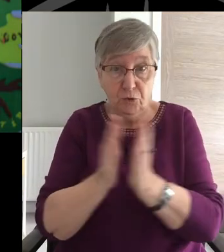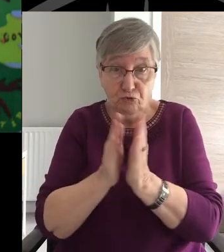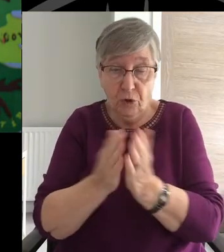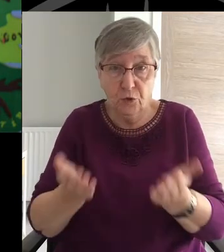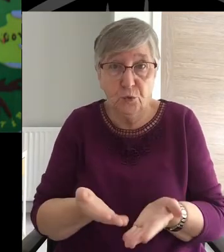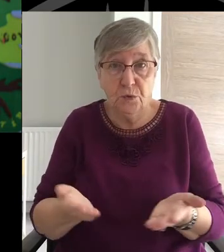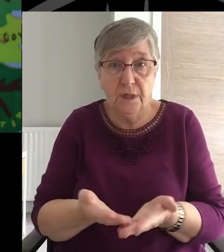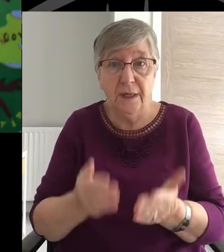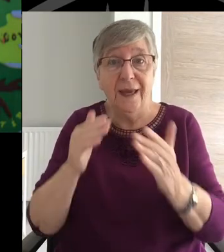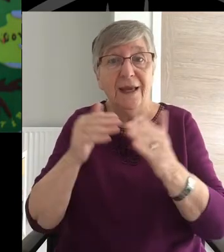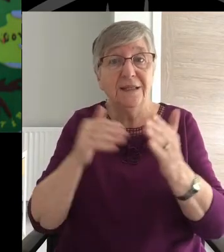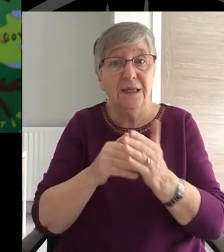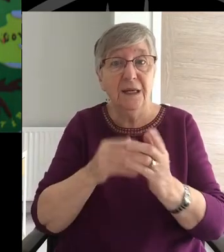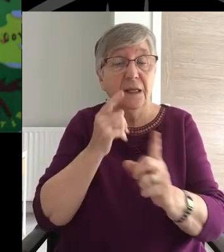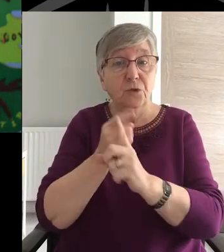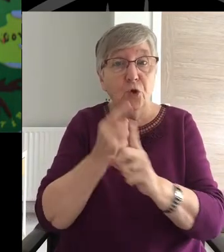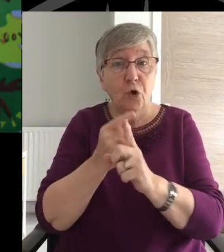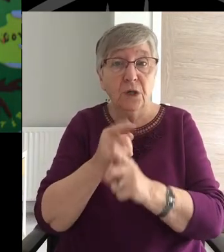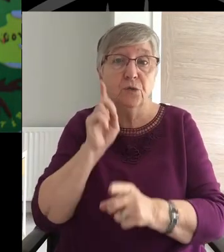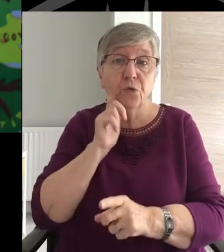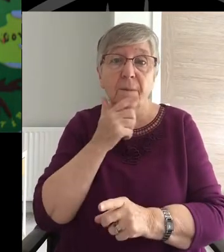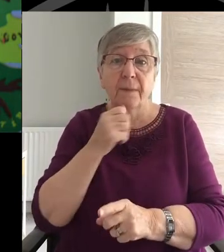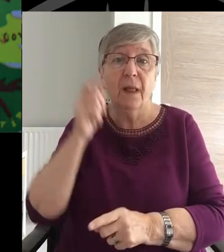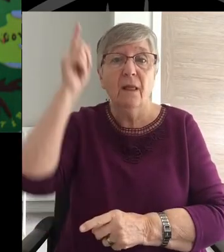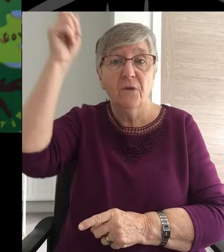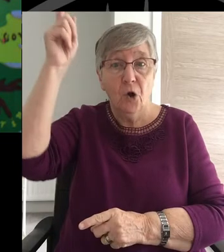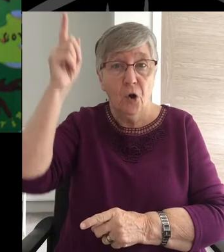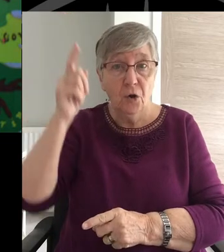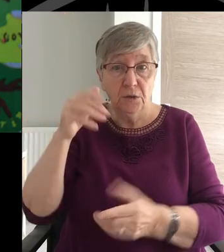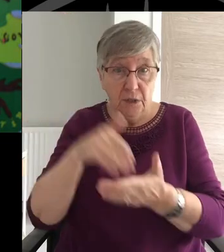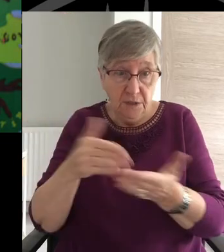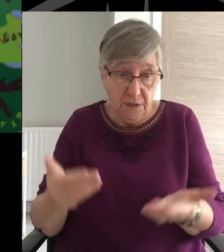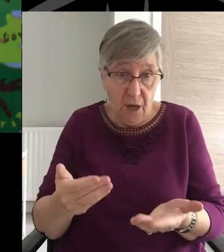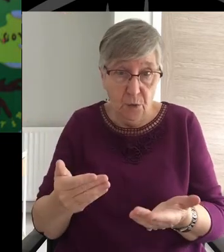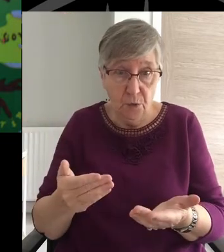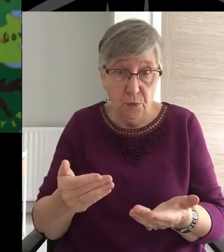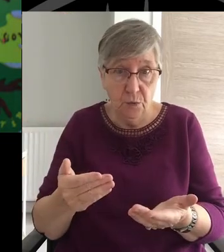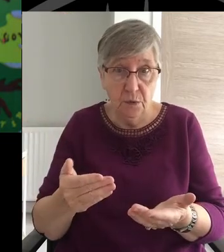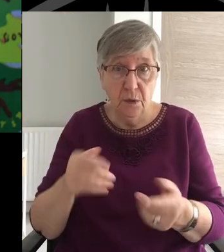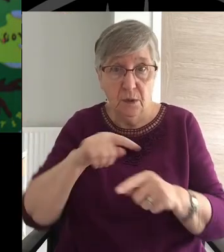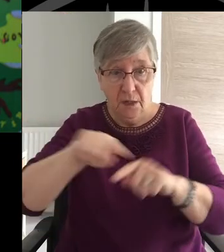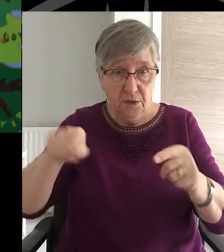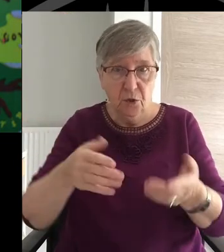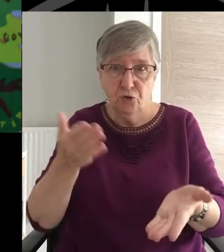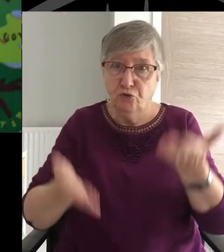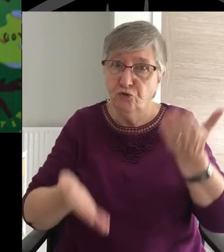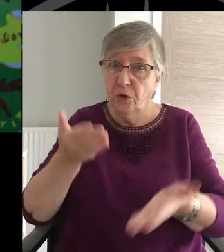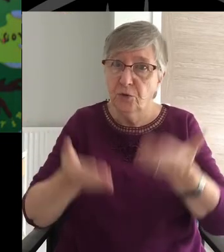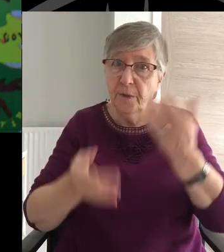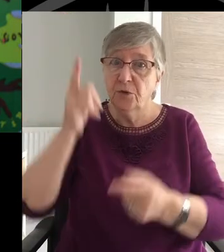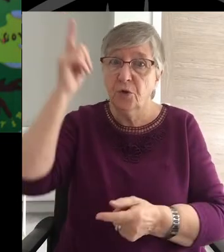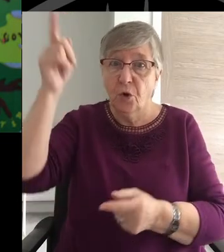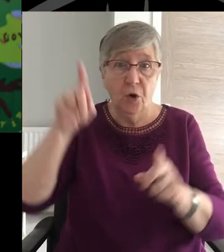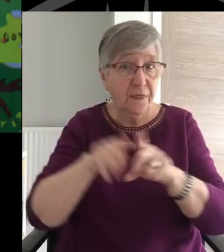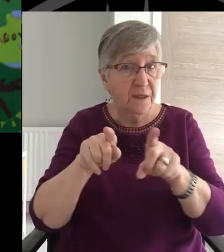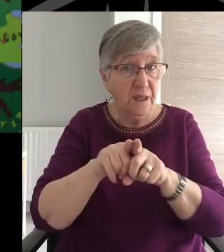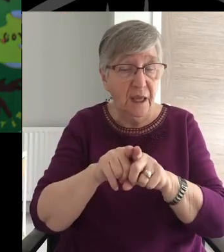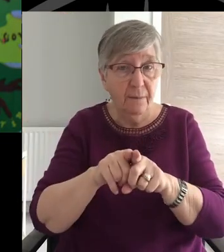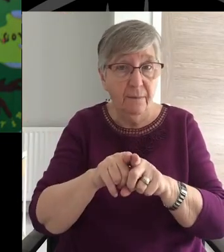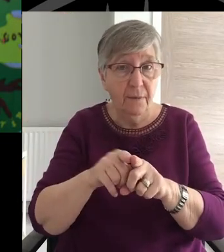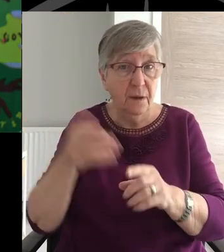to a people, and now is the people of God. What is now being under the judgment of God, just as they were in Ezekiel's